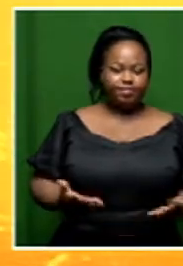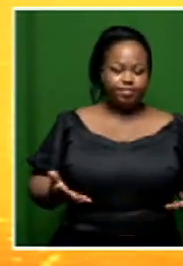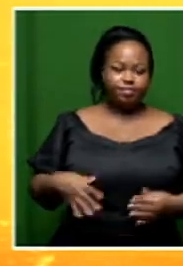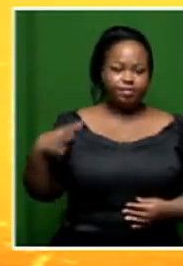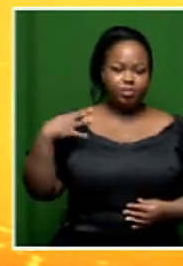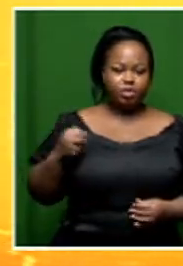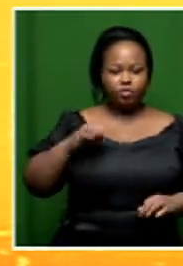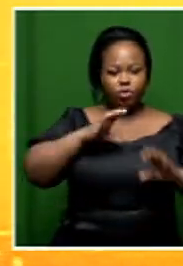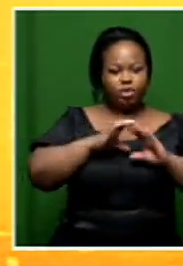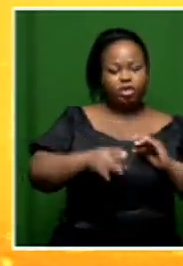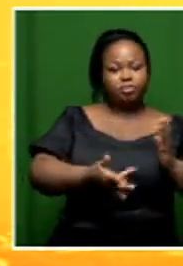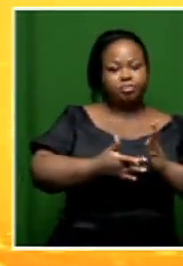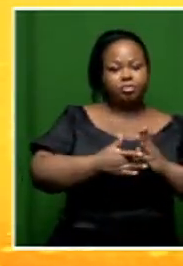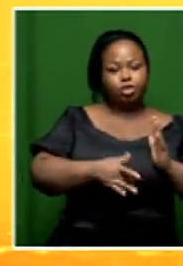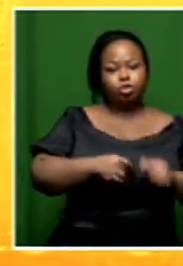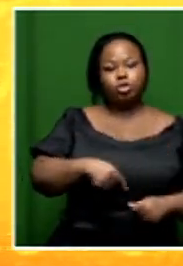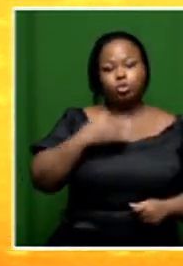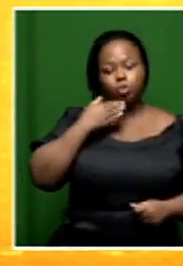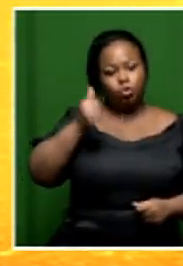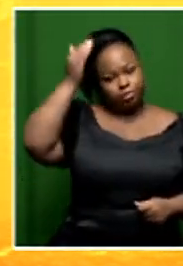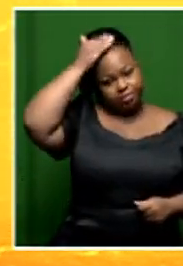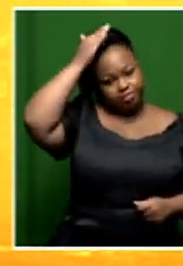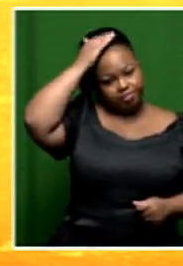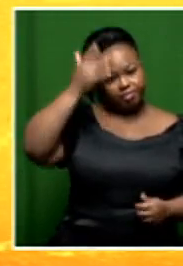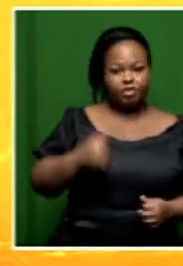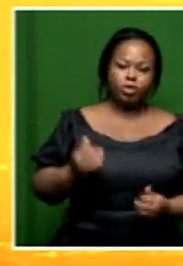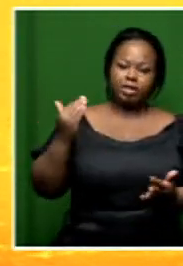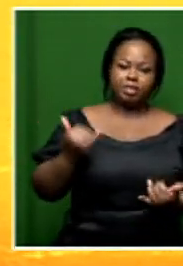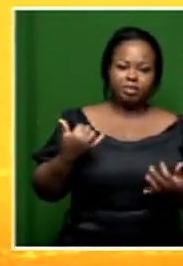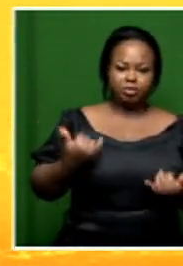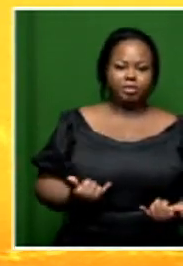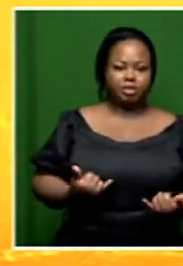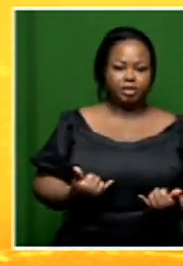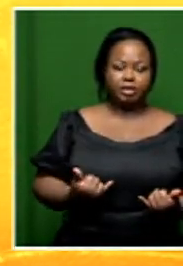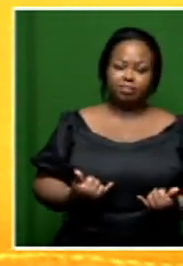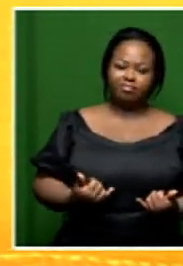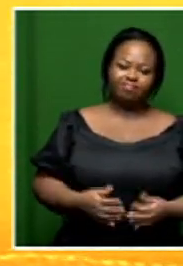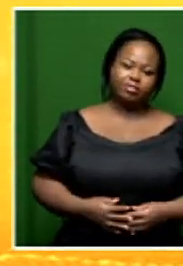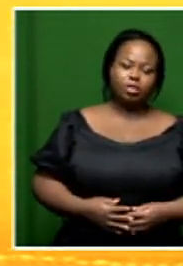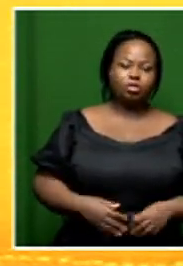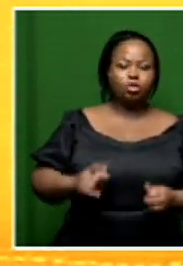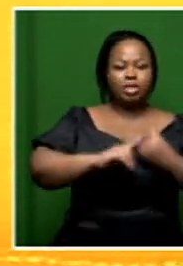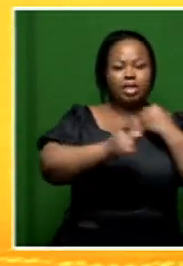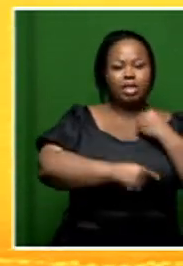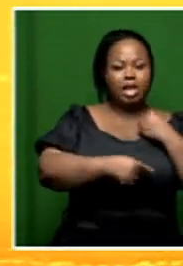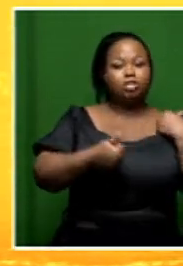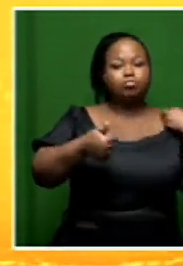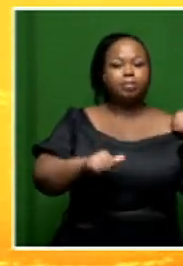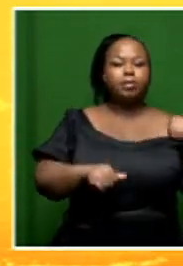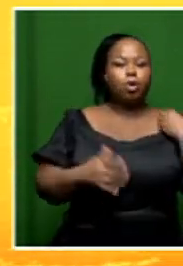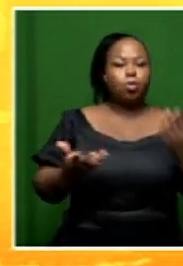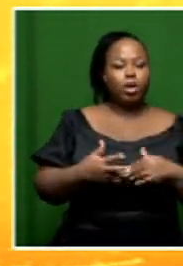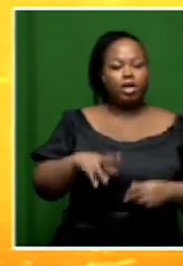Well, the Minister of Communications and Digital Technologies, Khumbudzo Ntshavheni, is expected to officially switch off the last